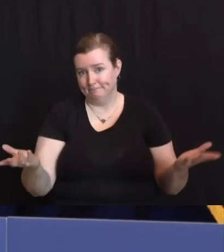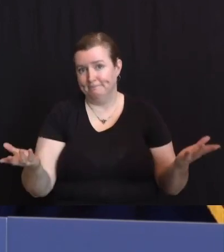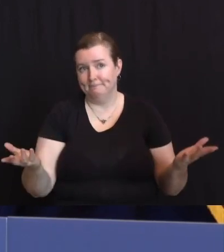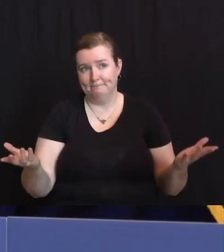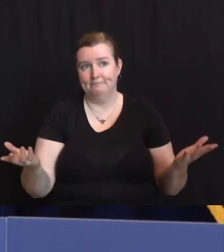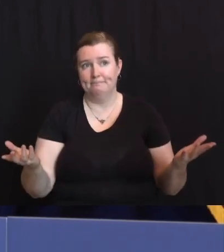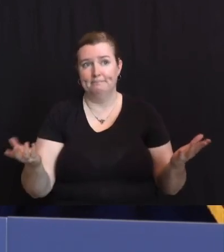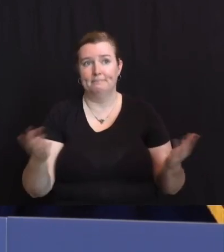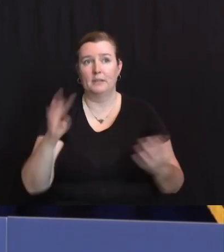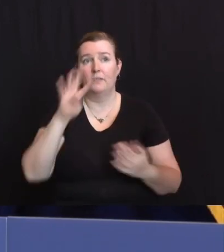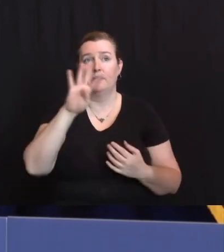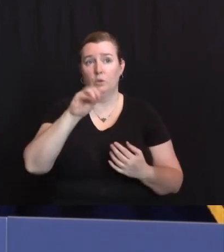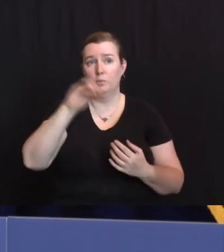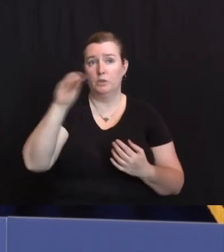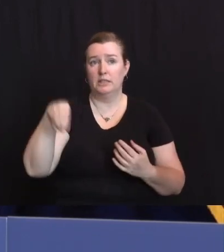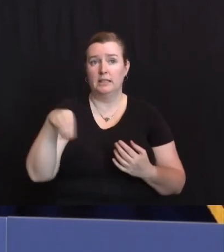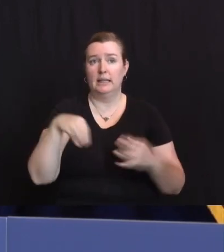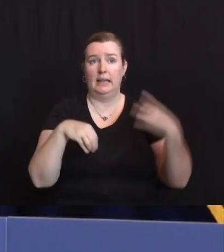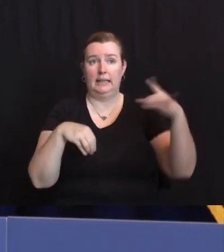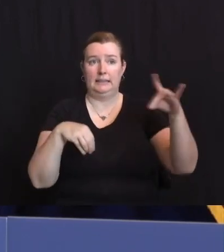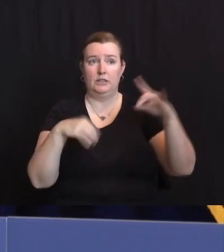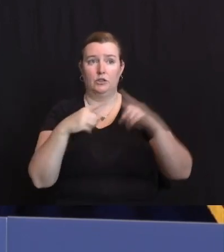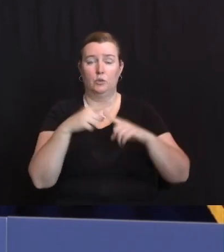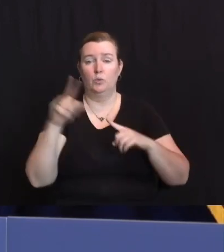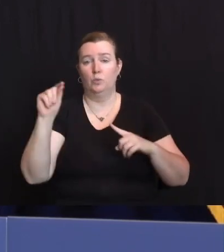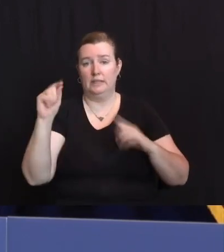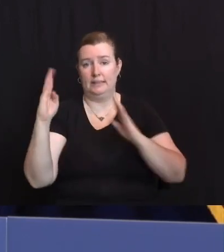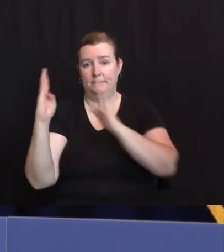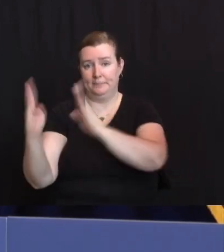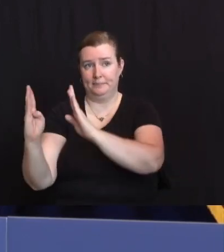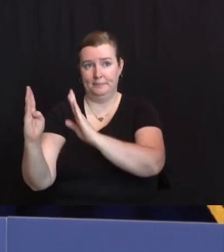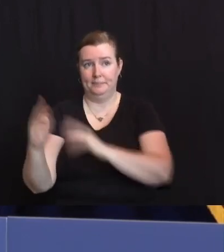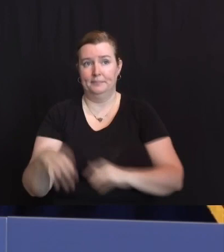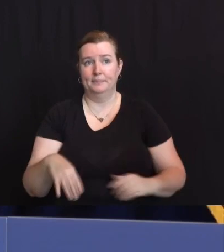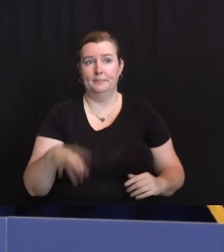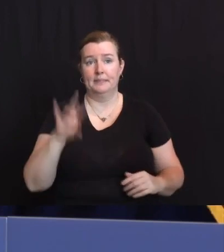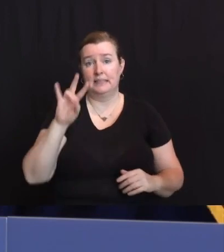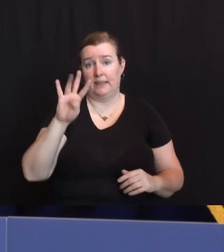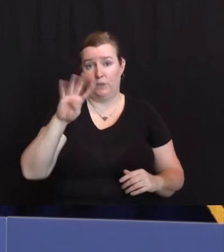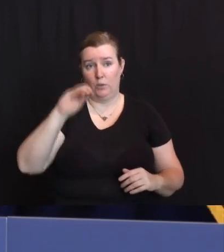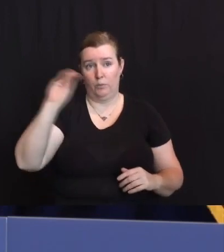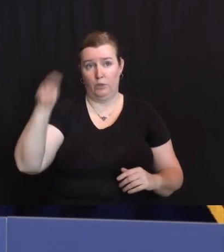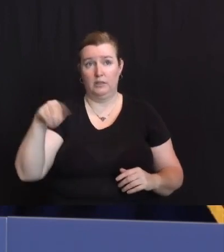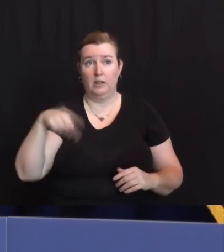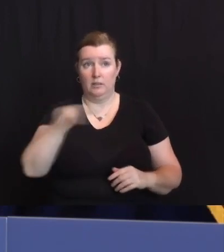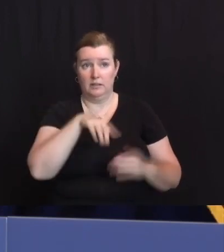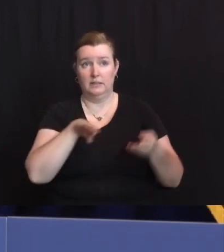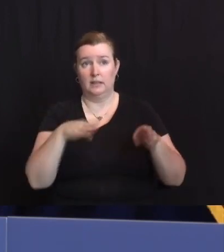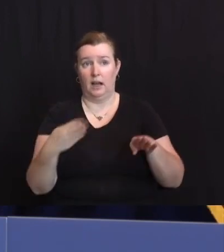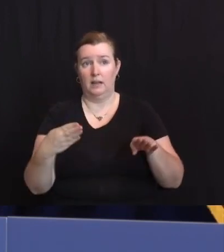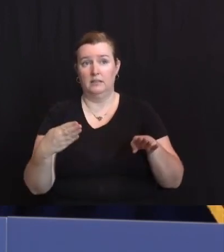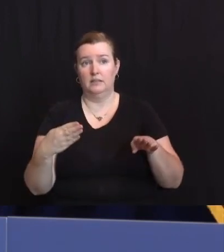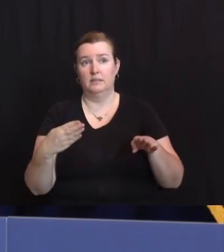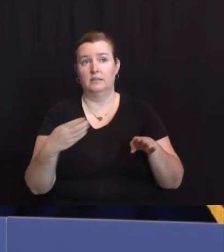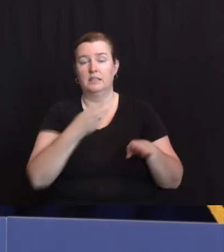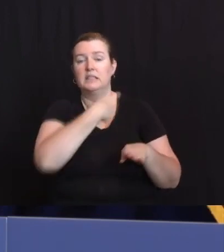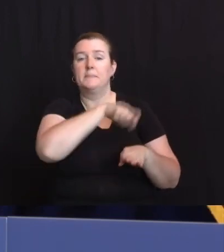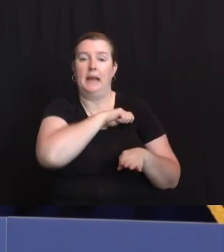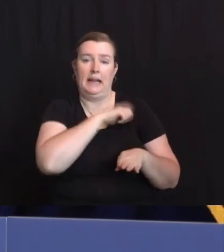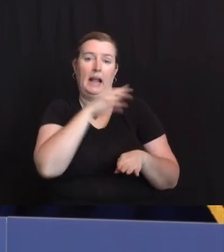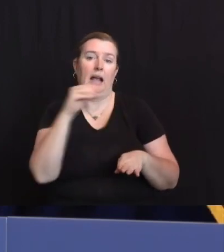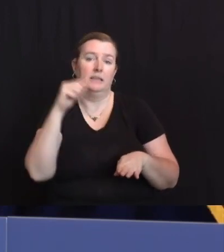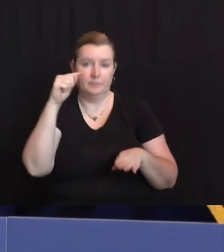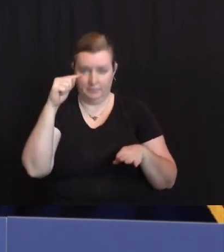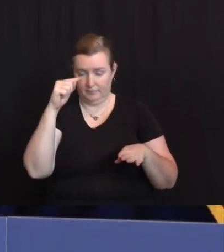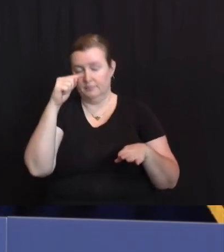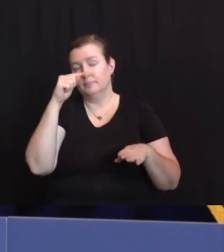among ages 18 to 20. 74% of these deaths were among Hispanic and Black children and